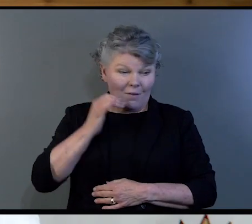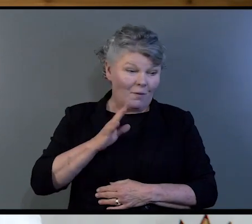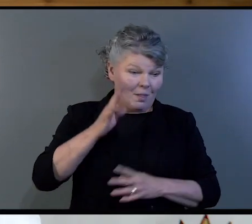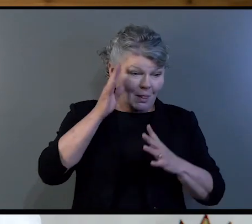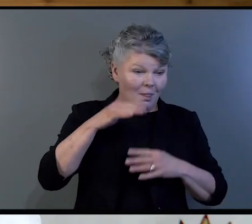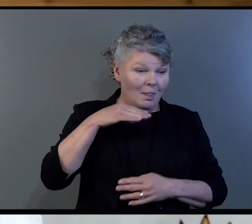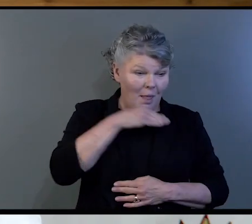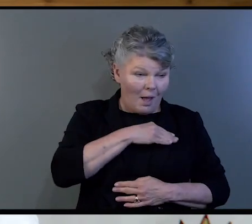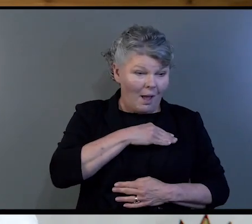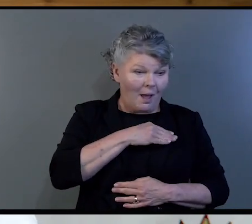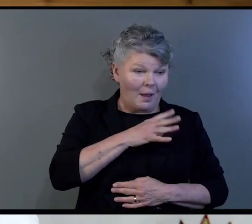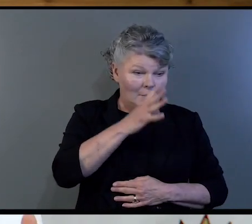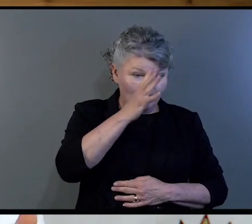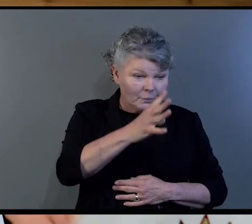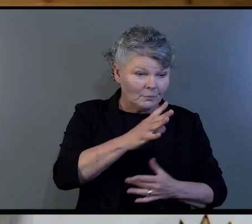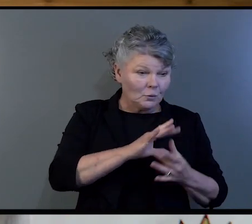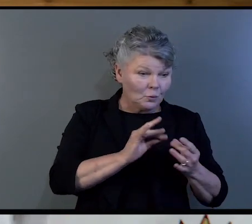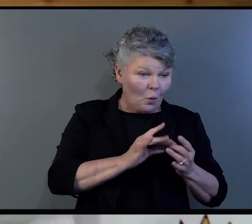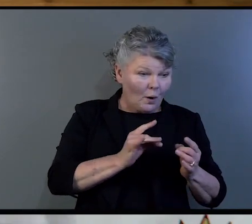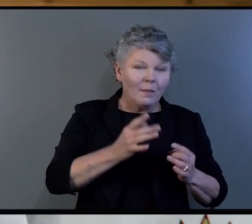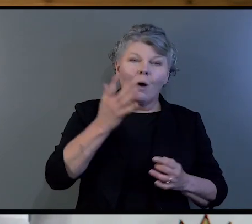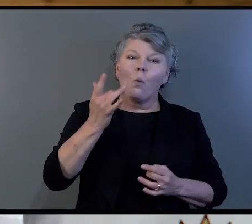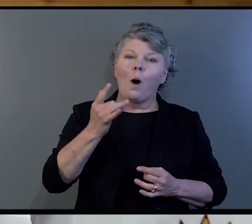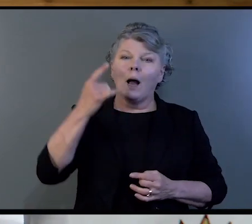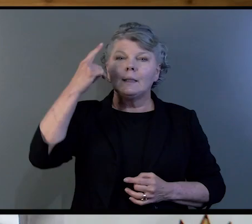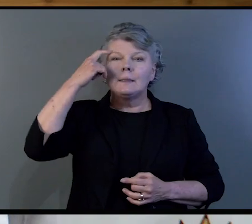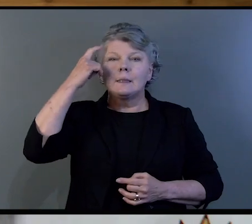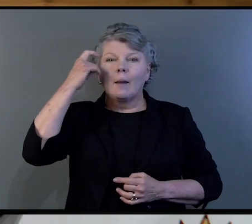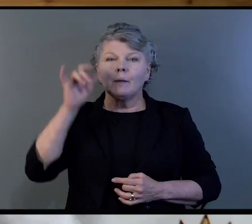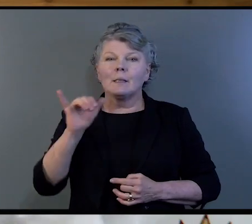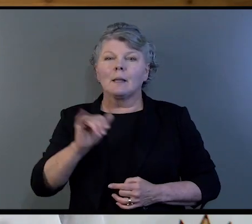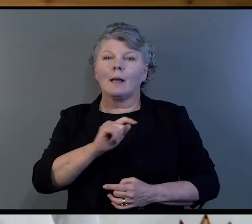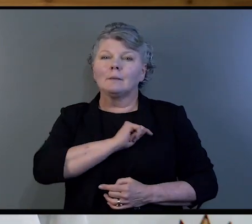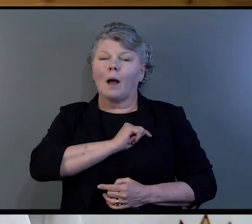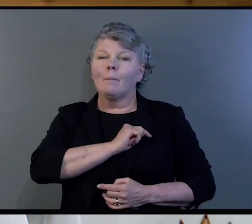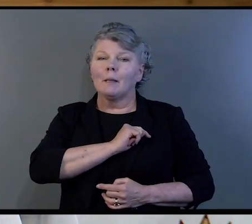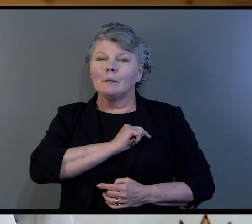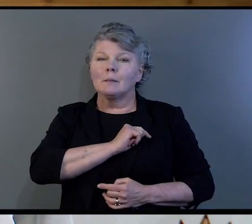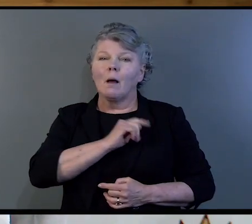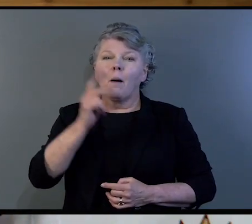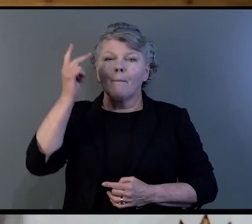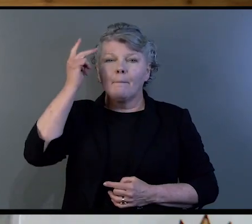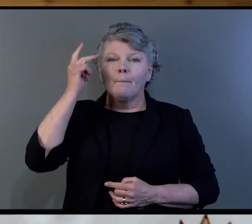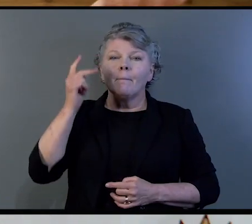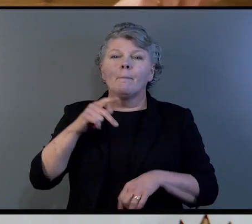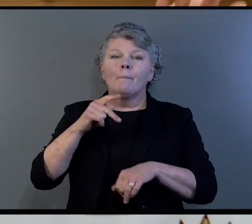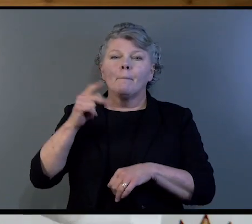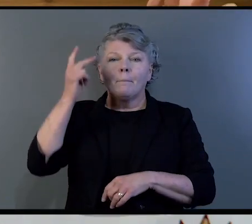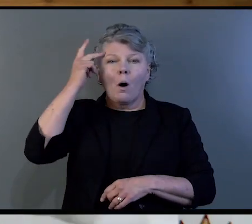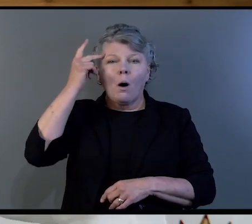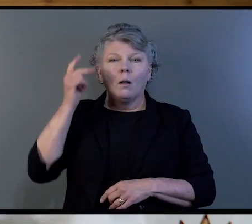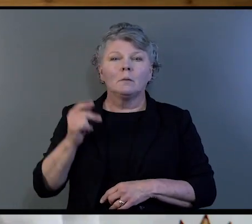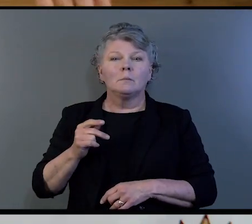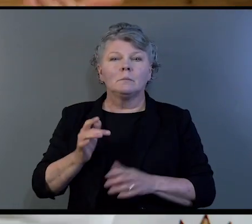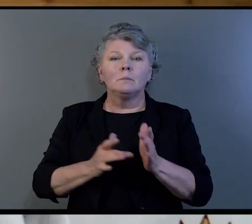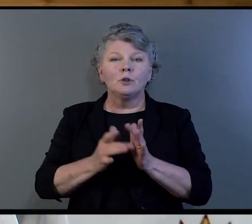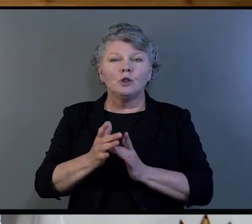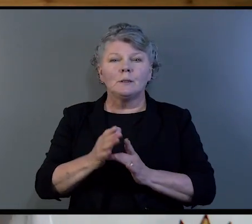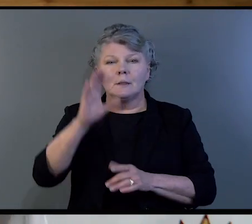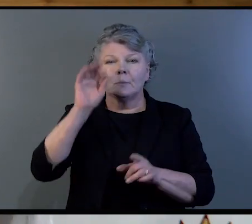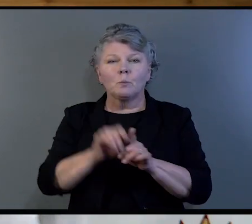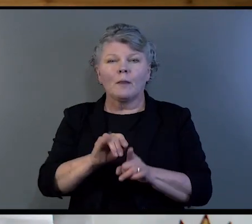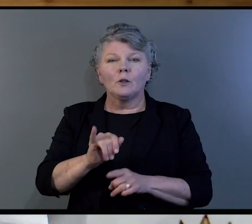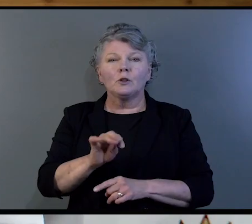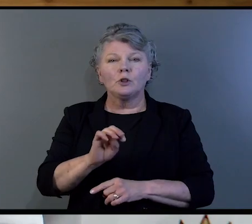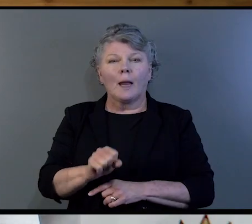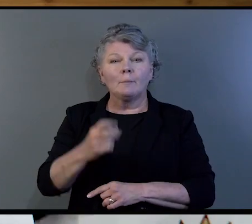a lie, if it was a myth, then why did skeptics, such as Thomas, Paul, or Jesus' own brother James, see something